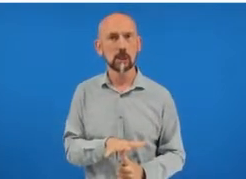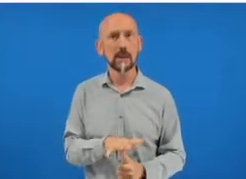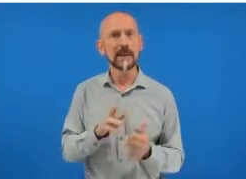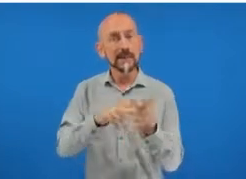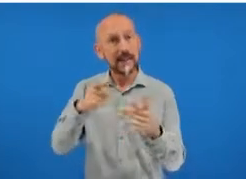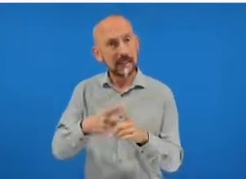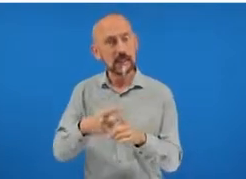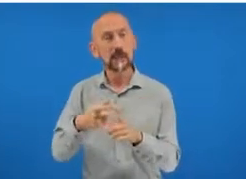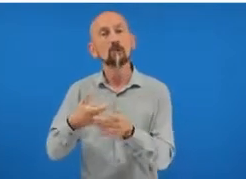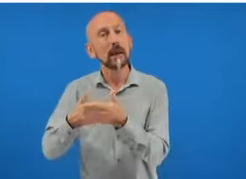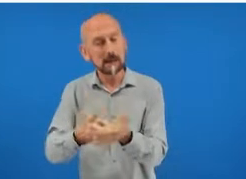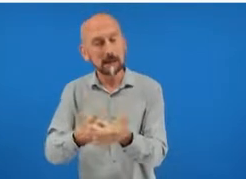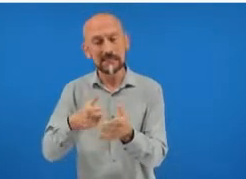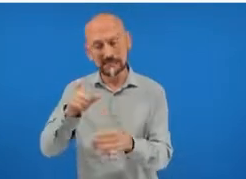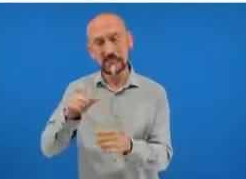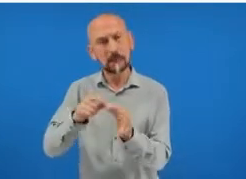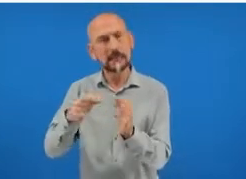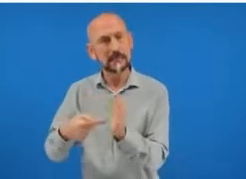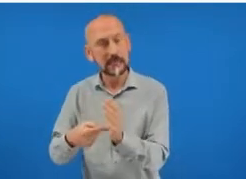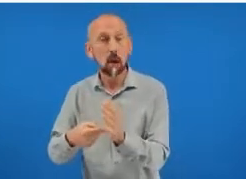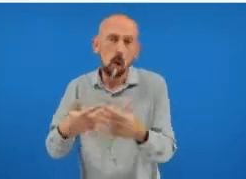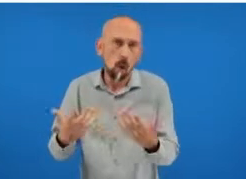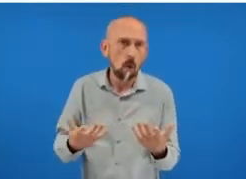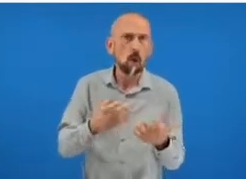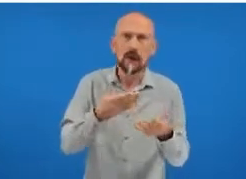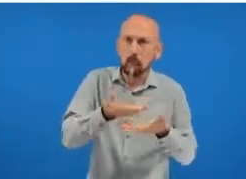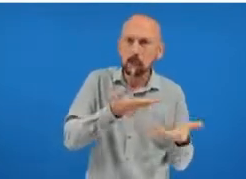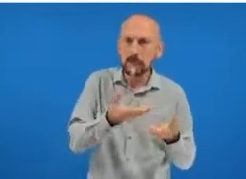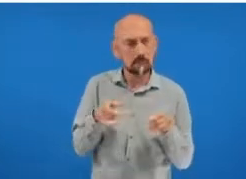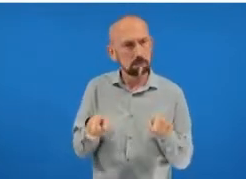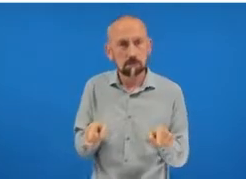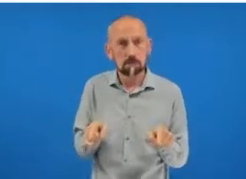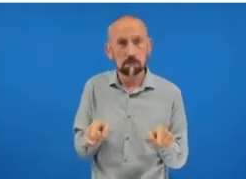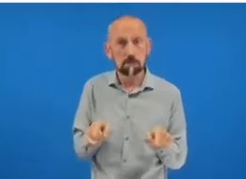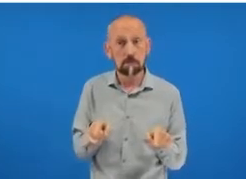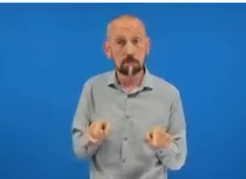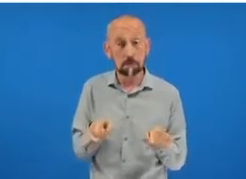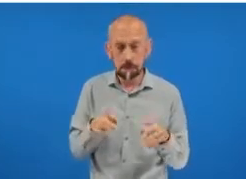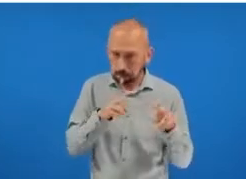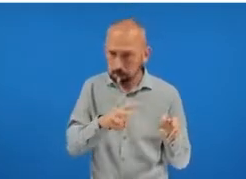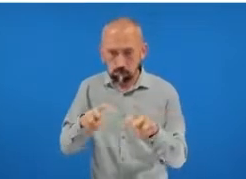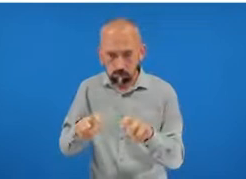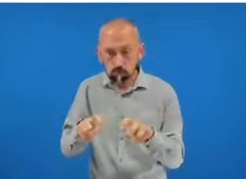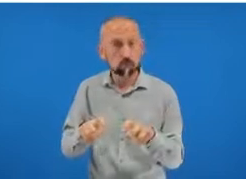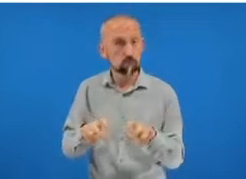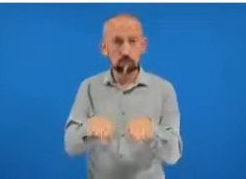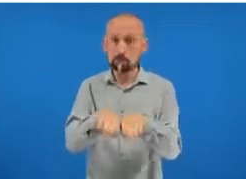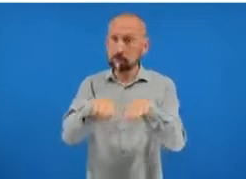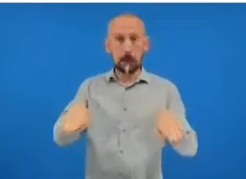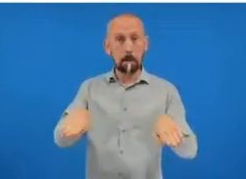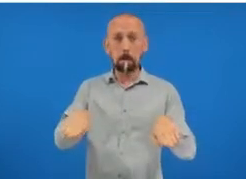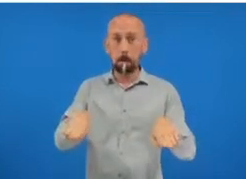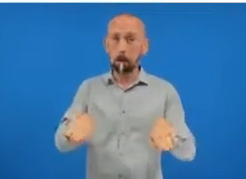also recommends counseling. And we found that was right, that our patients did just as well with counseling as they did with